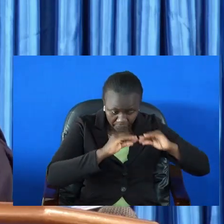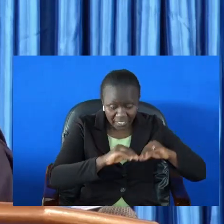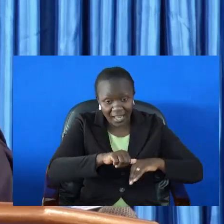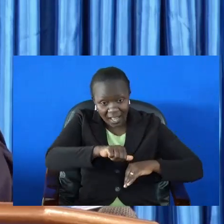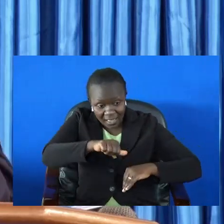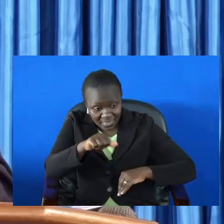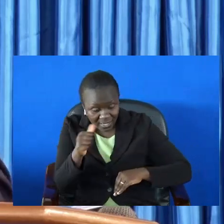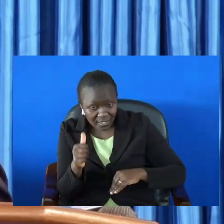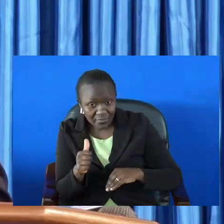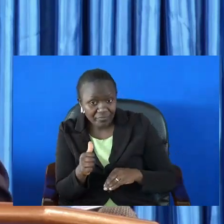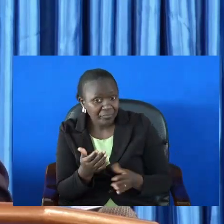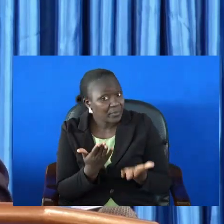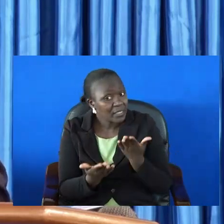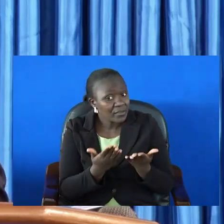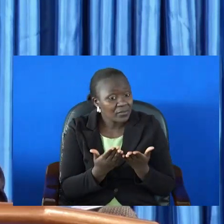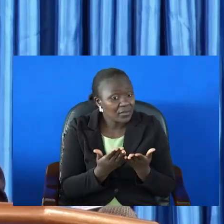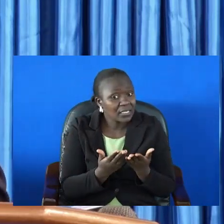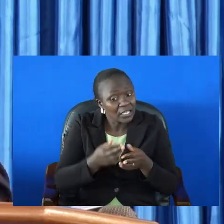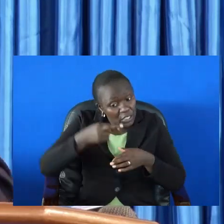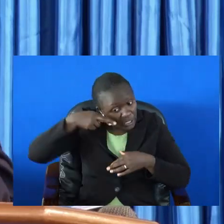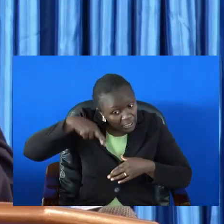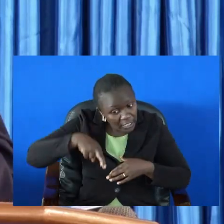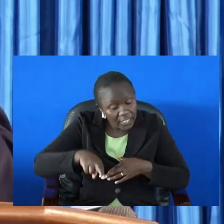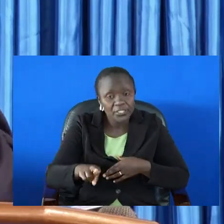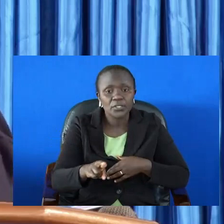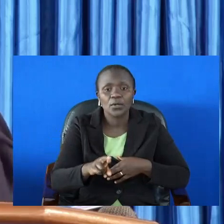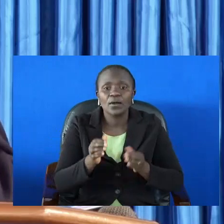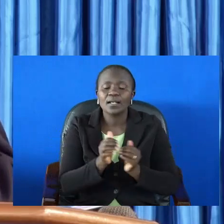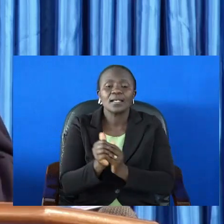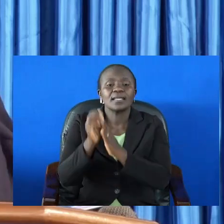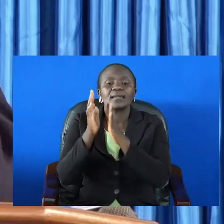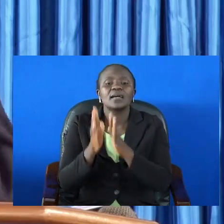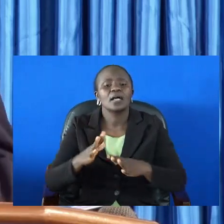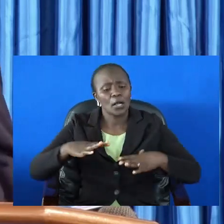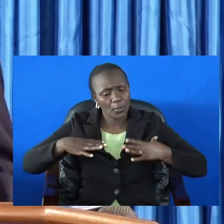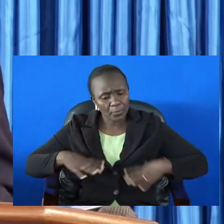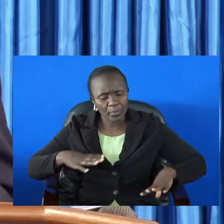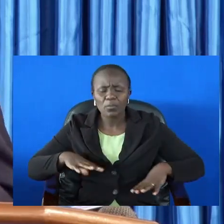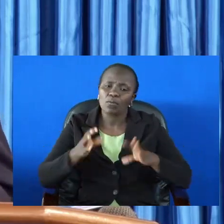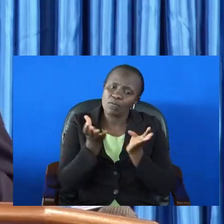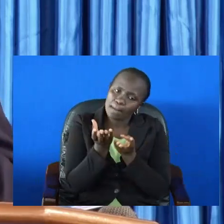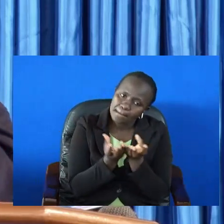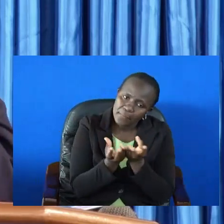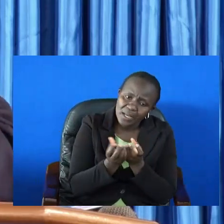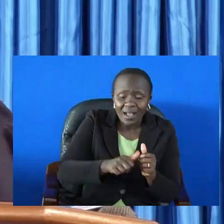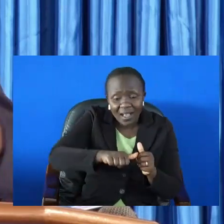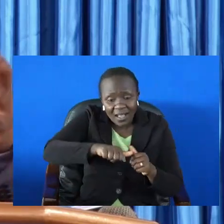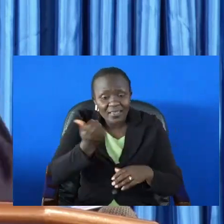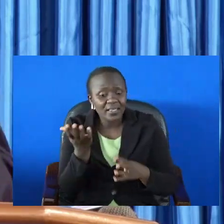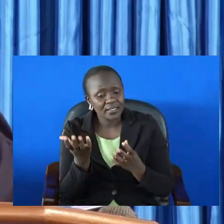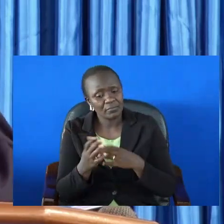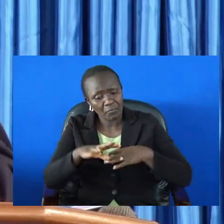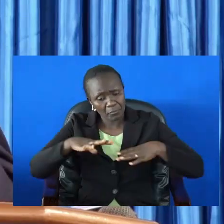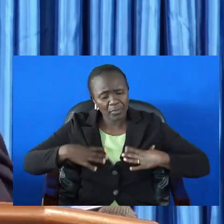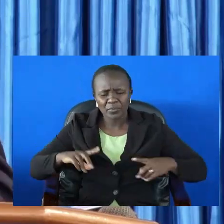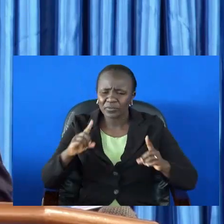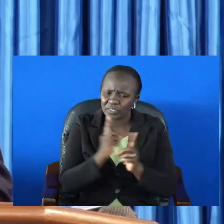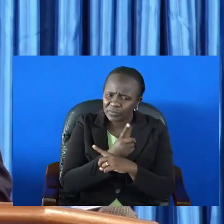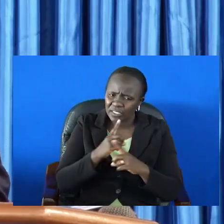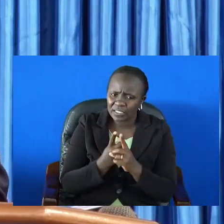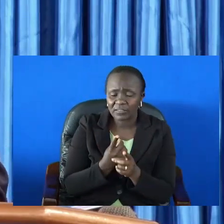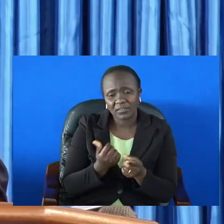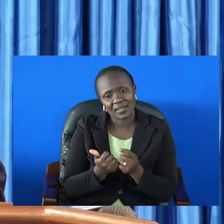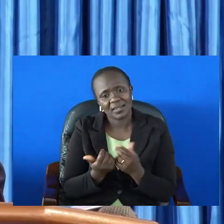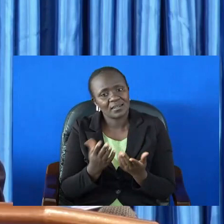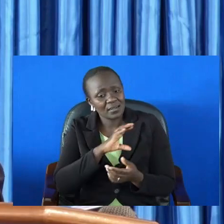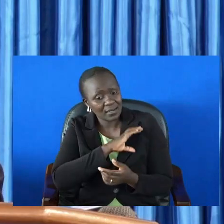were even religious leaders. Others were people of business. Others were people of various kind